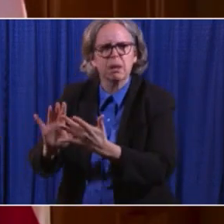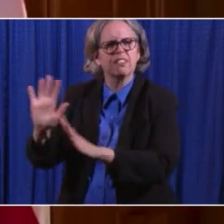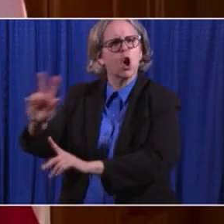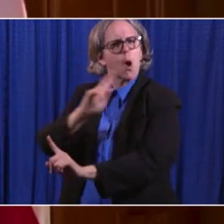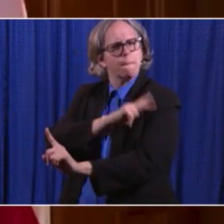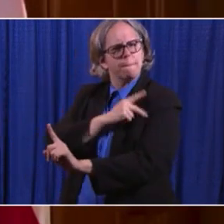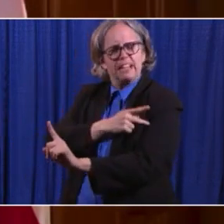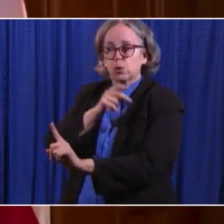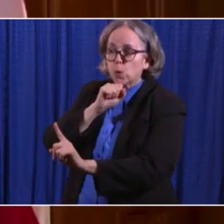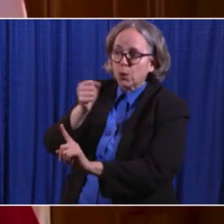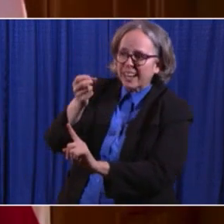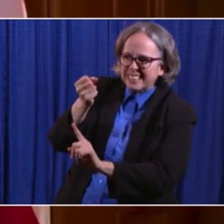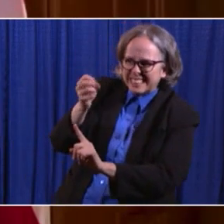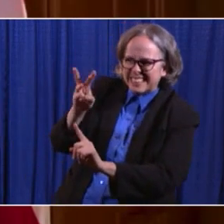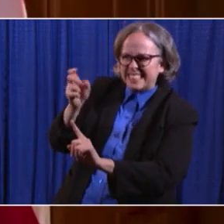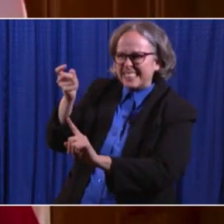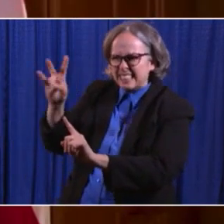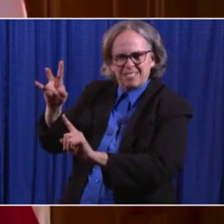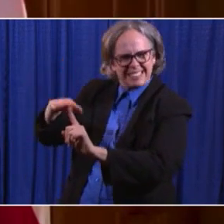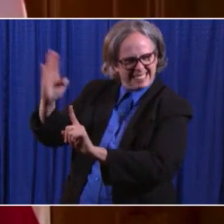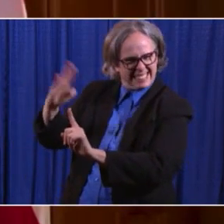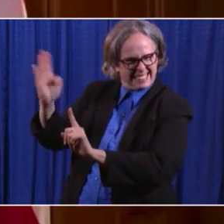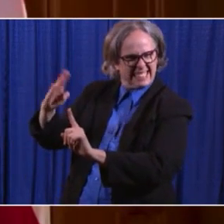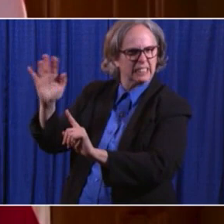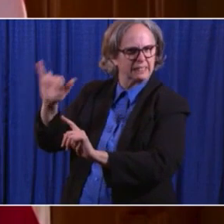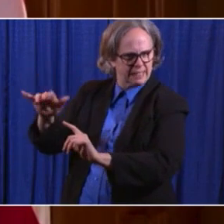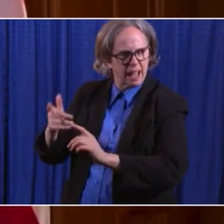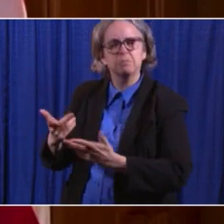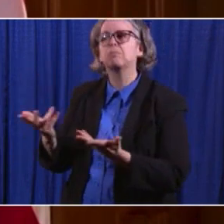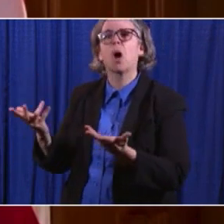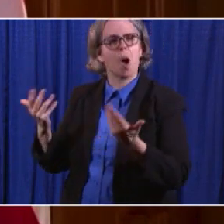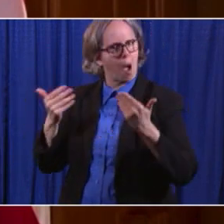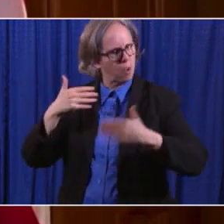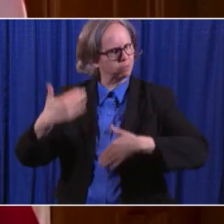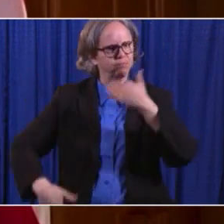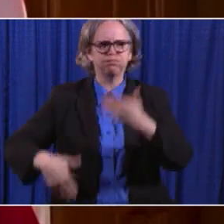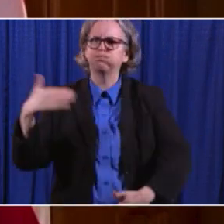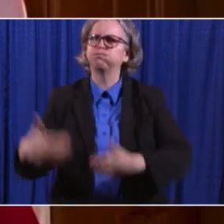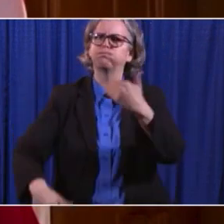ask our other hospitals to reach out to the local